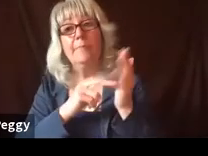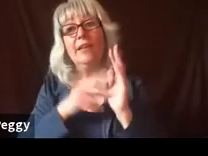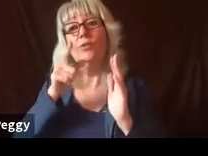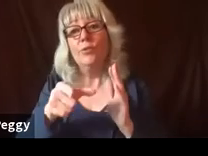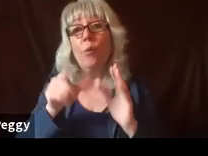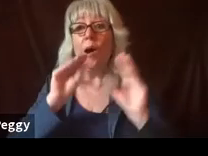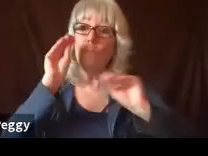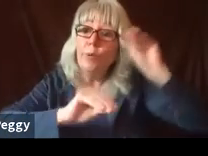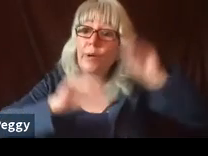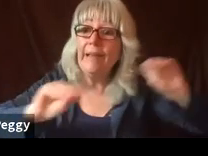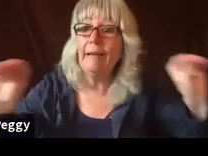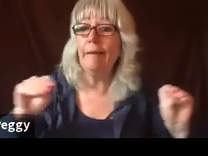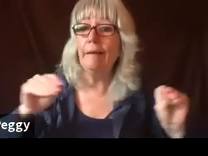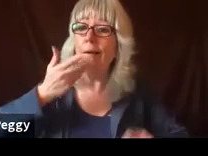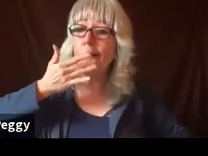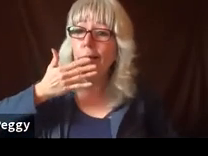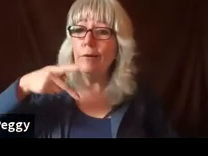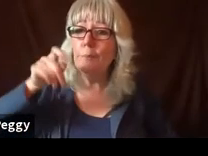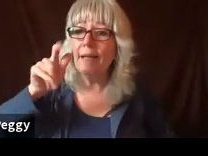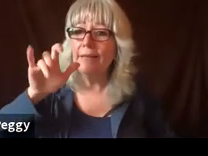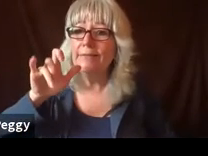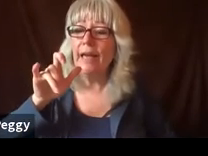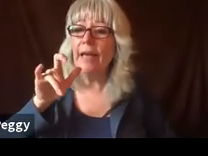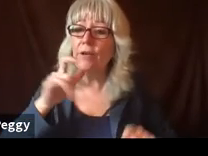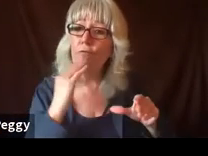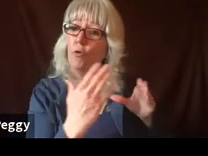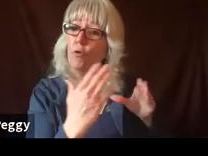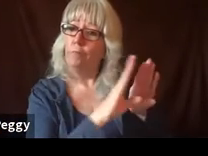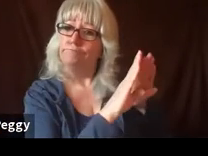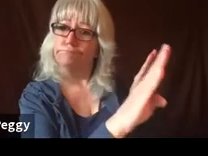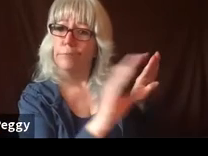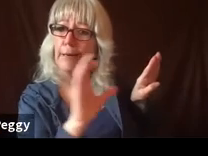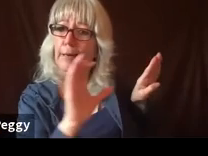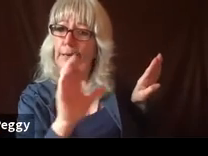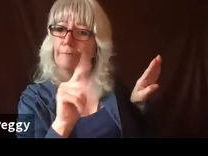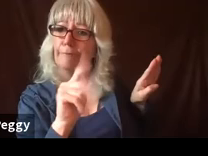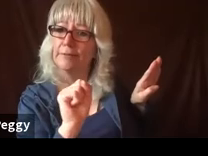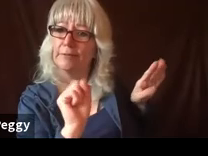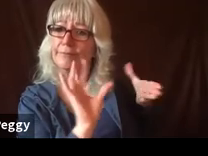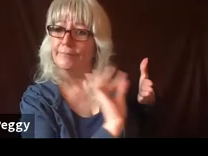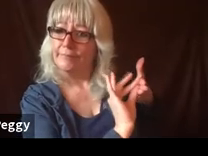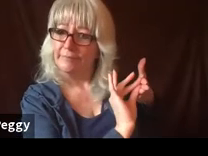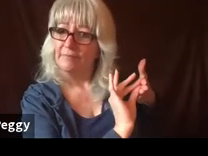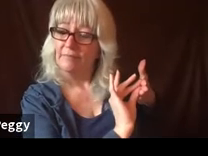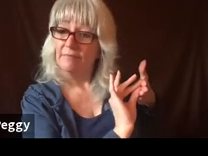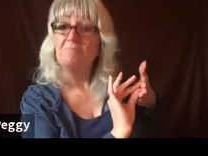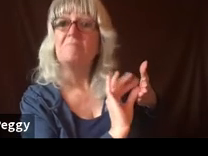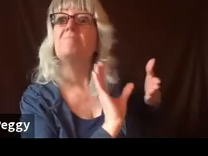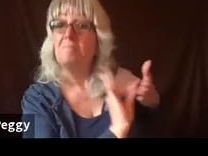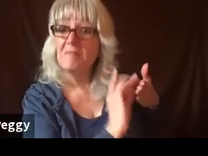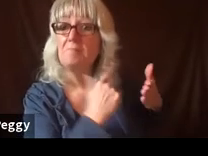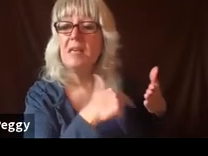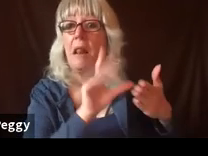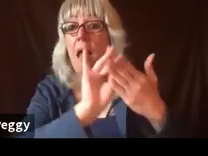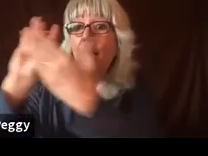plastic onto canvas, and you need to be aware that that could happen